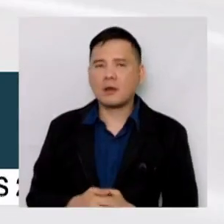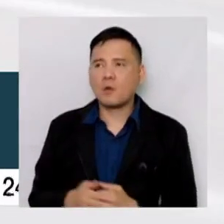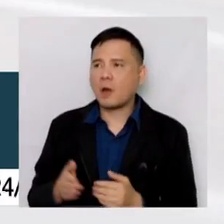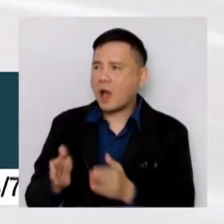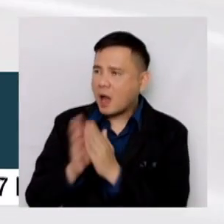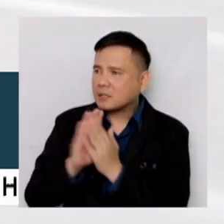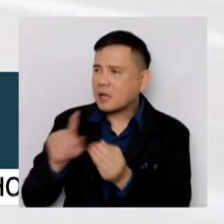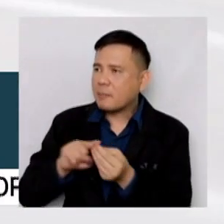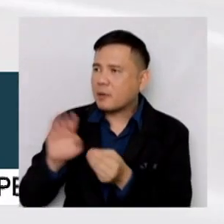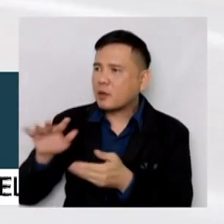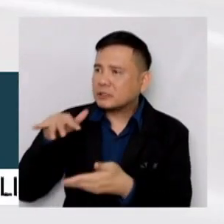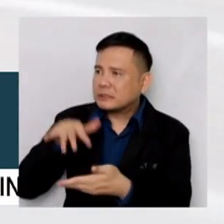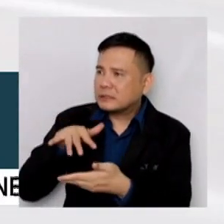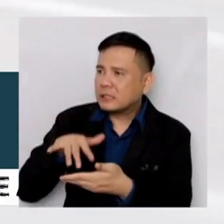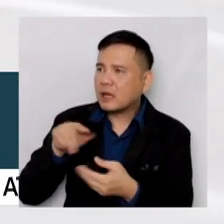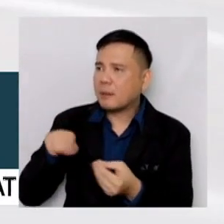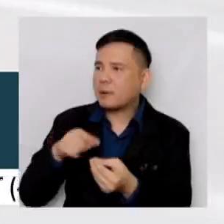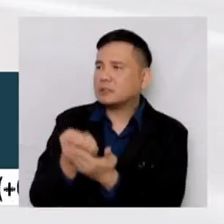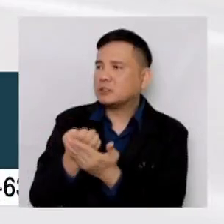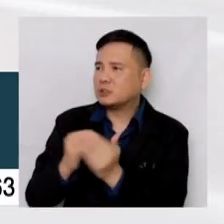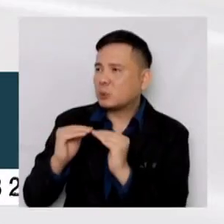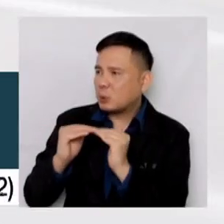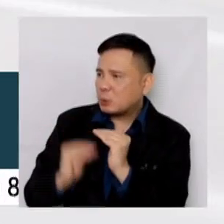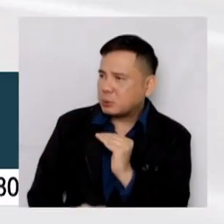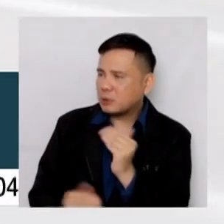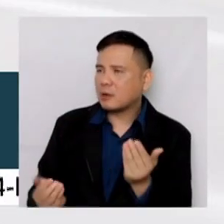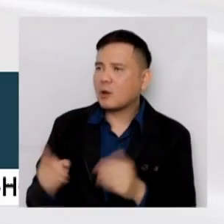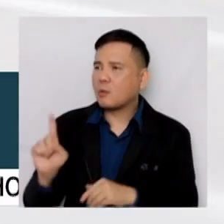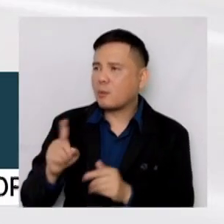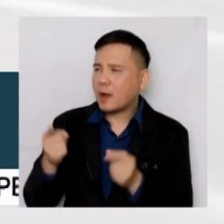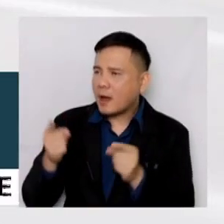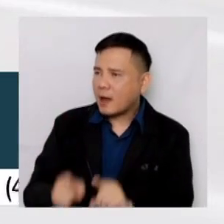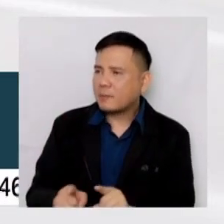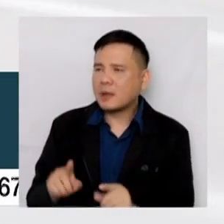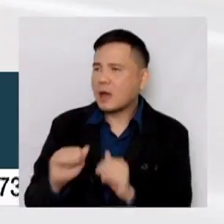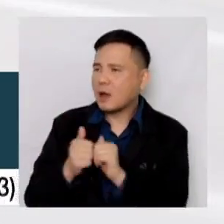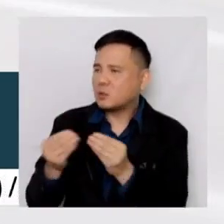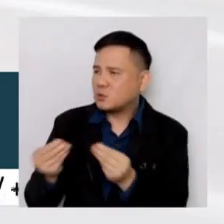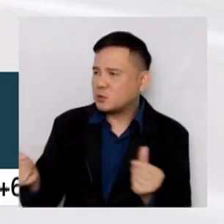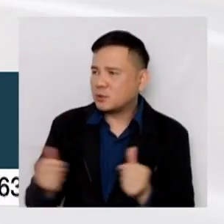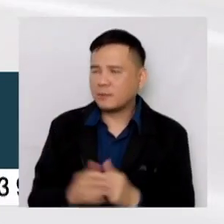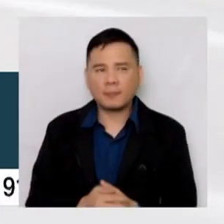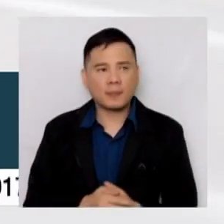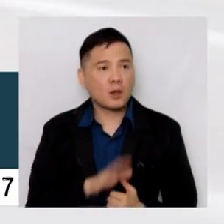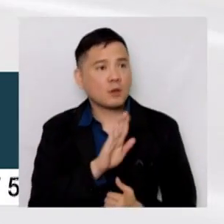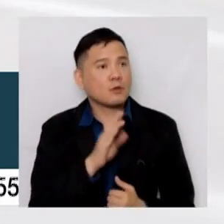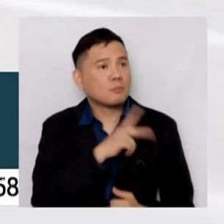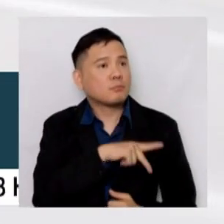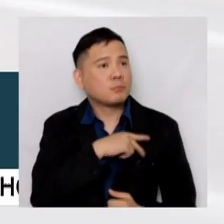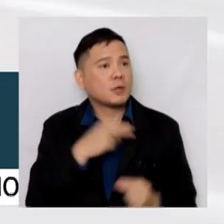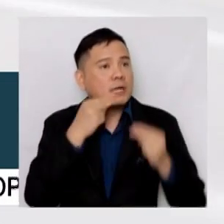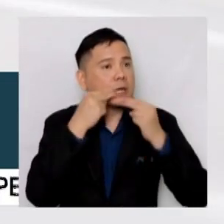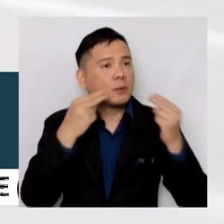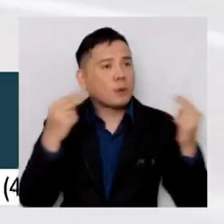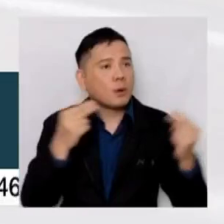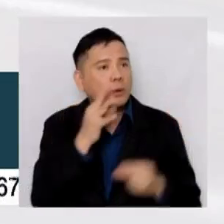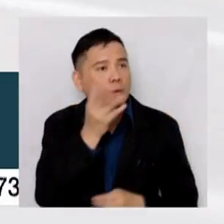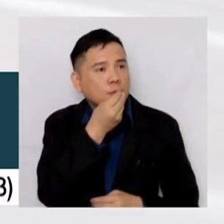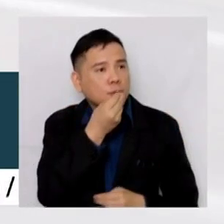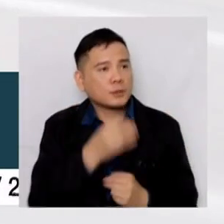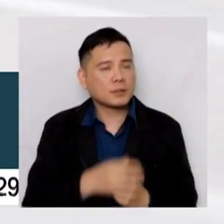on economic inequality and how it happens, what could be done. Who is your personal hero?